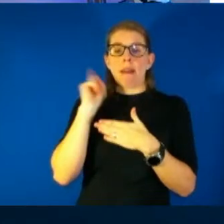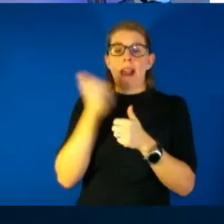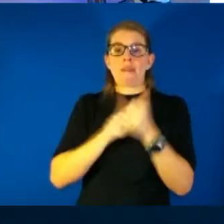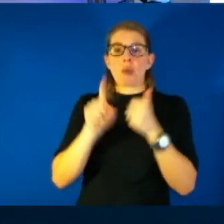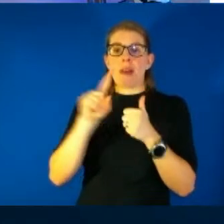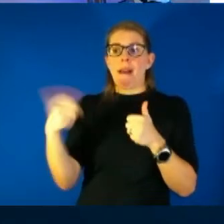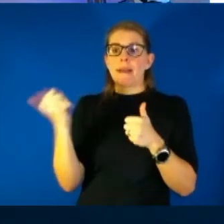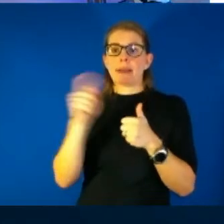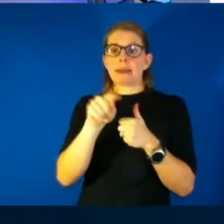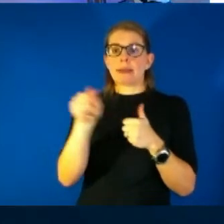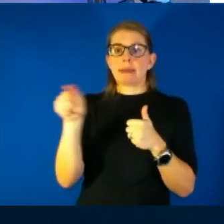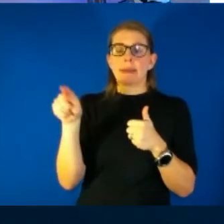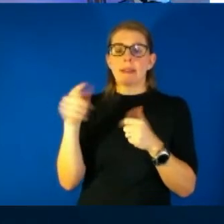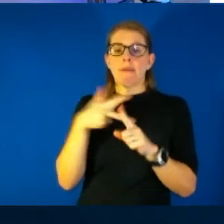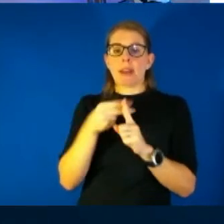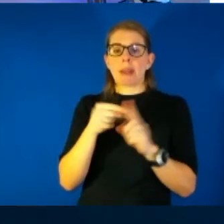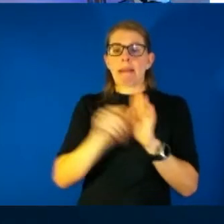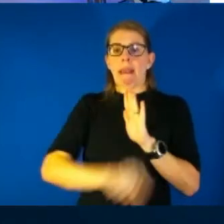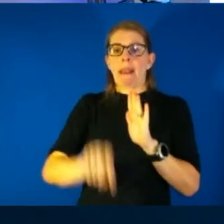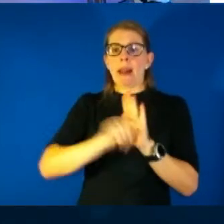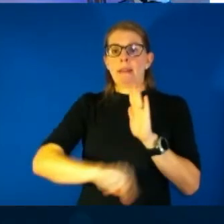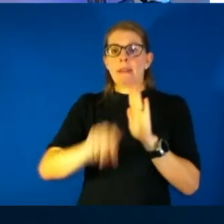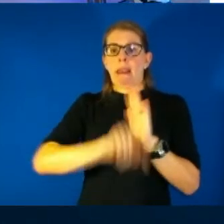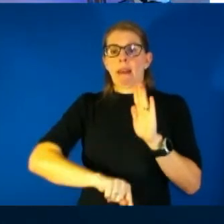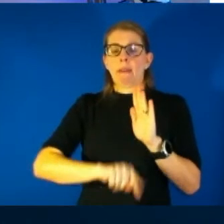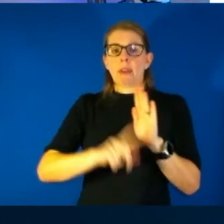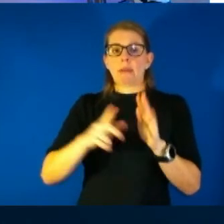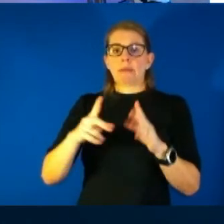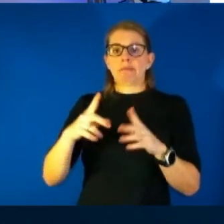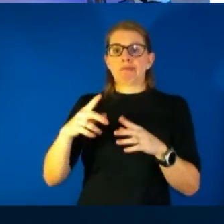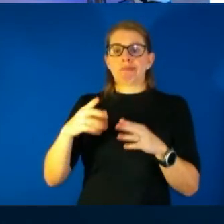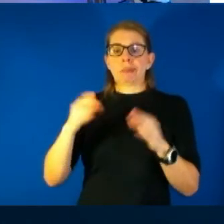vaccinated, had been negative all those days.